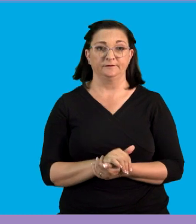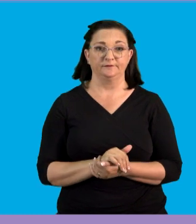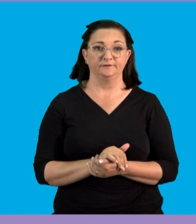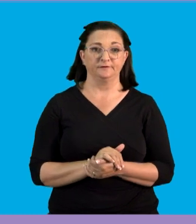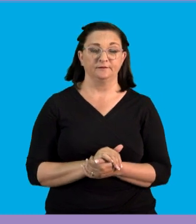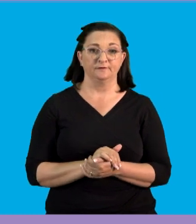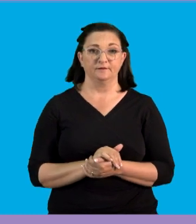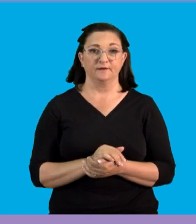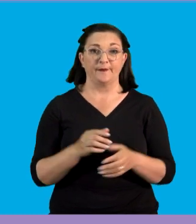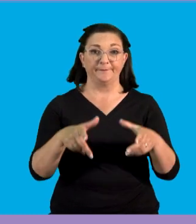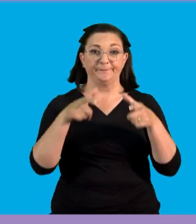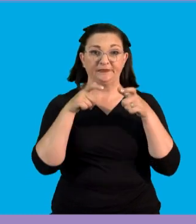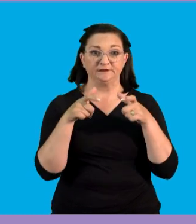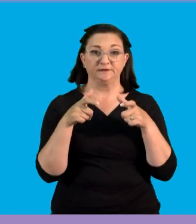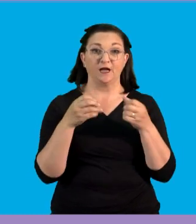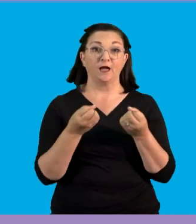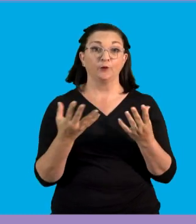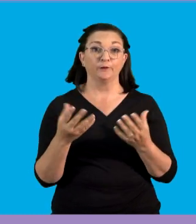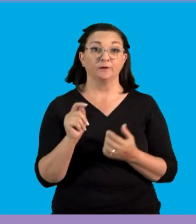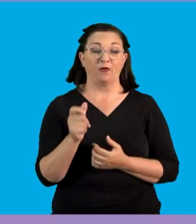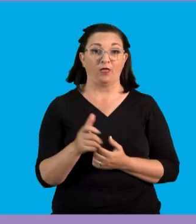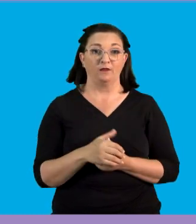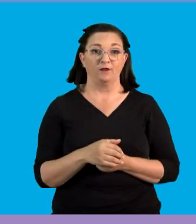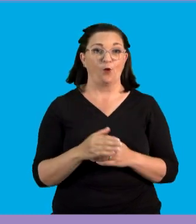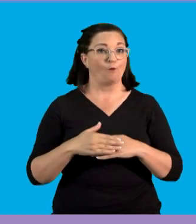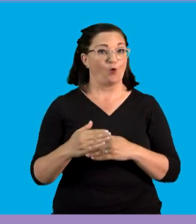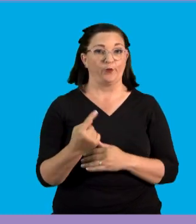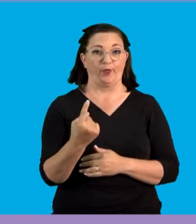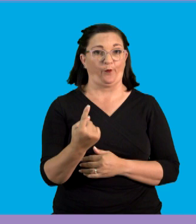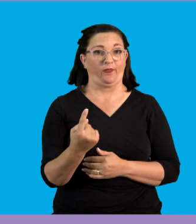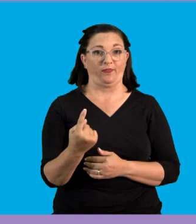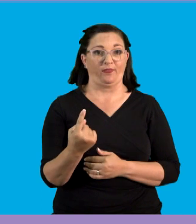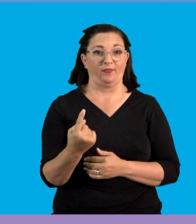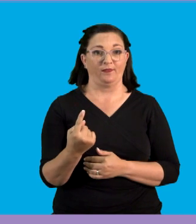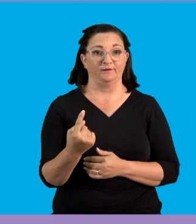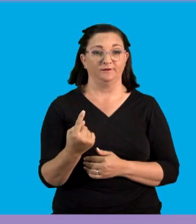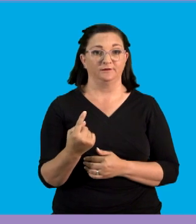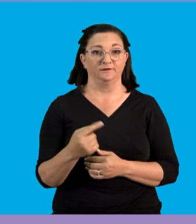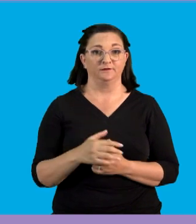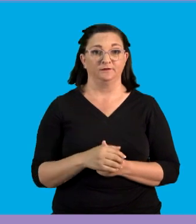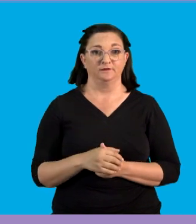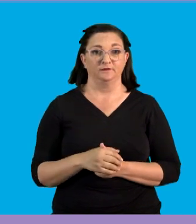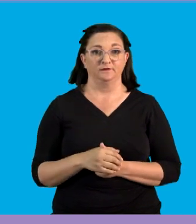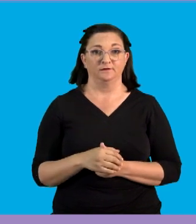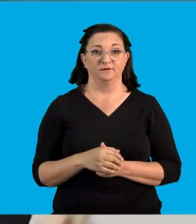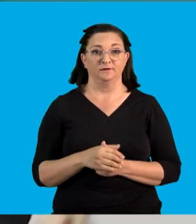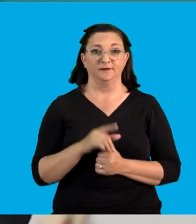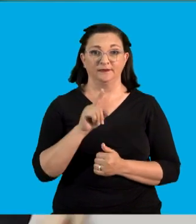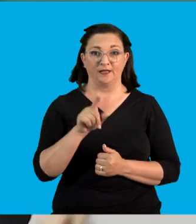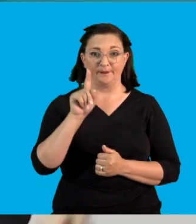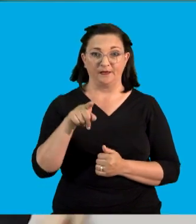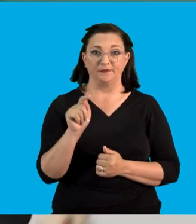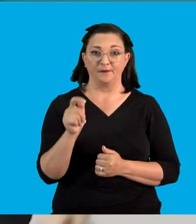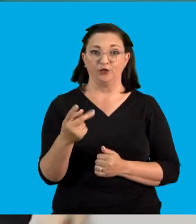4/15. So how much pizza must they buy? Because it is more than 1 that they are going to eat put together, it means that they